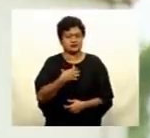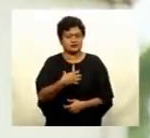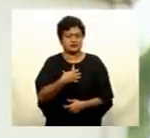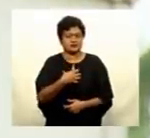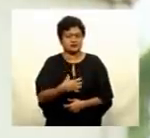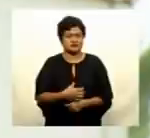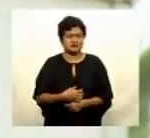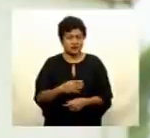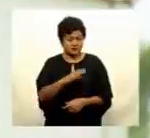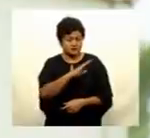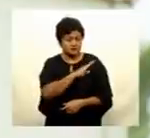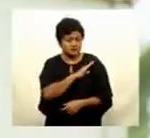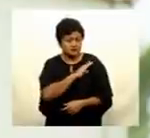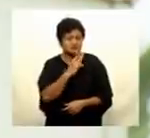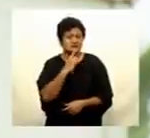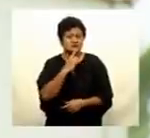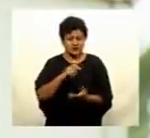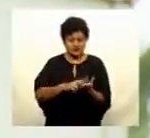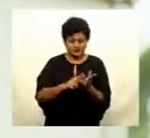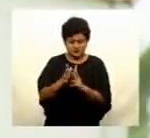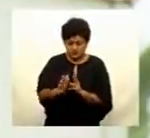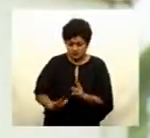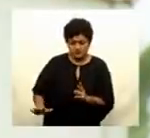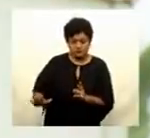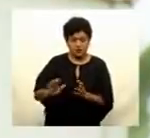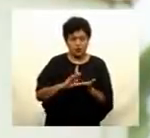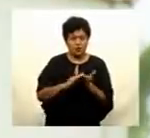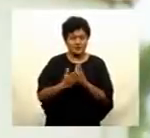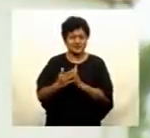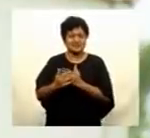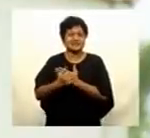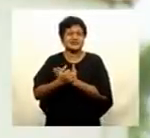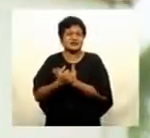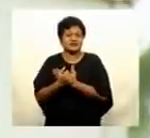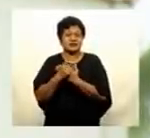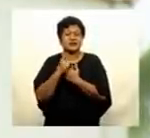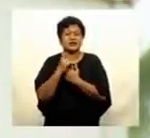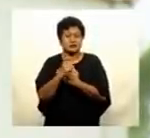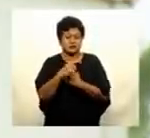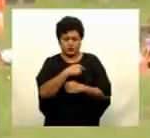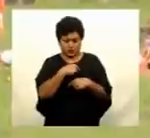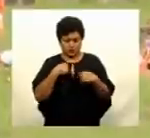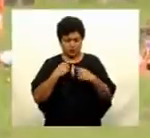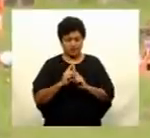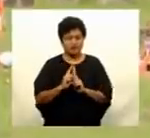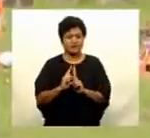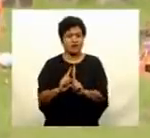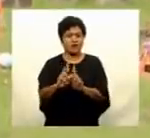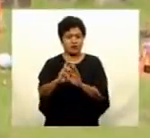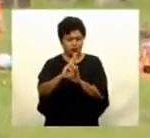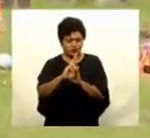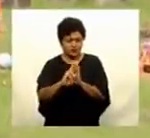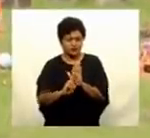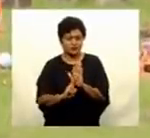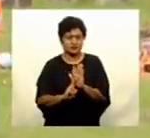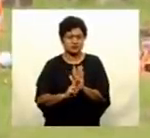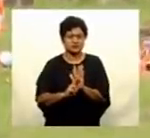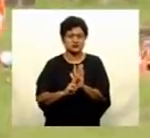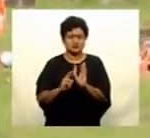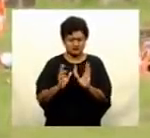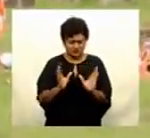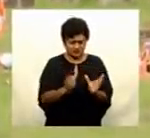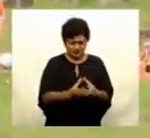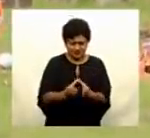says villages and communities will only be safe if all COVID-19 restrictions and protocols, such as social